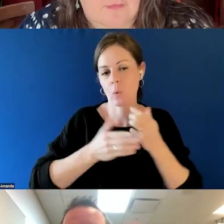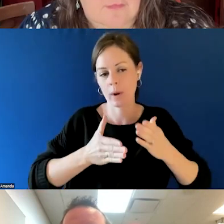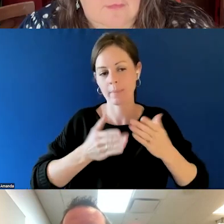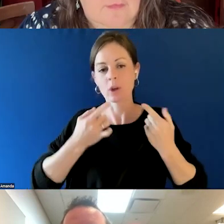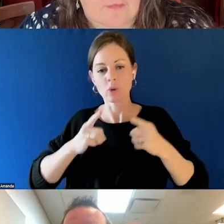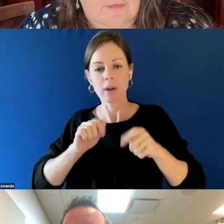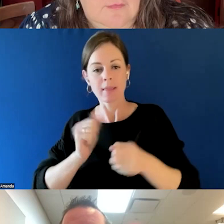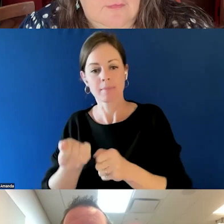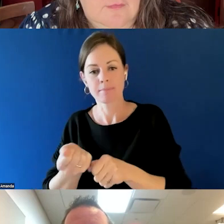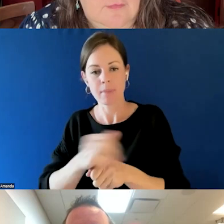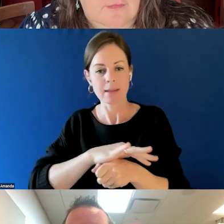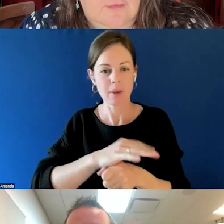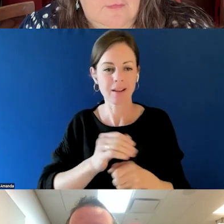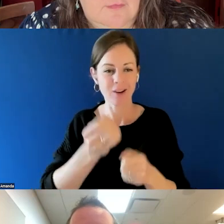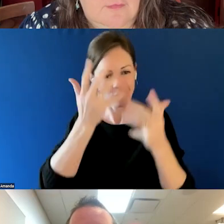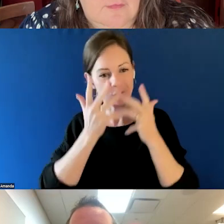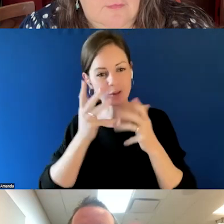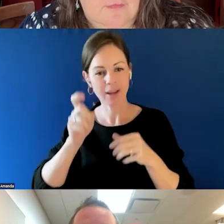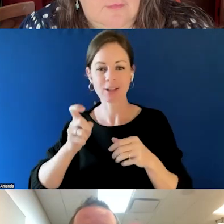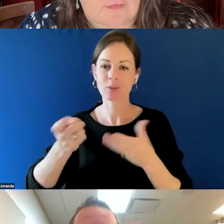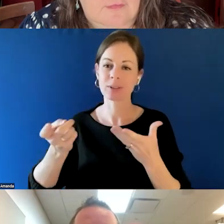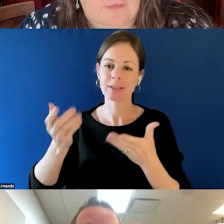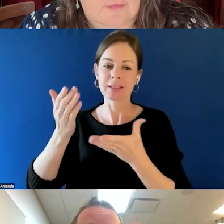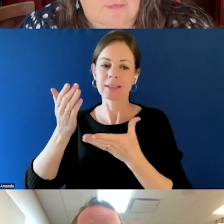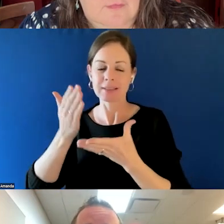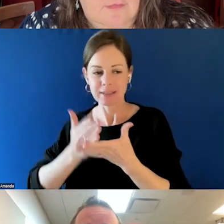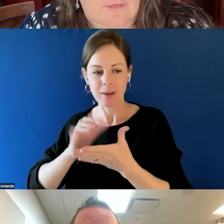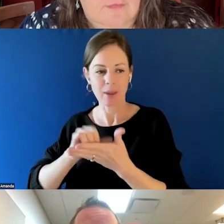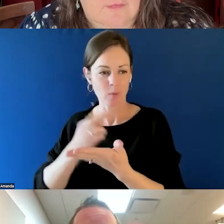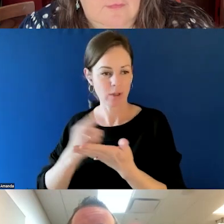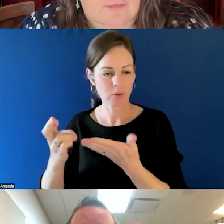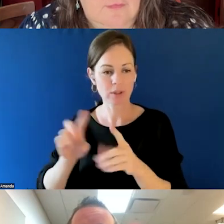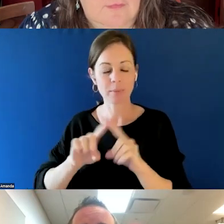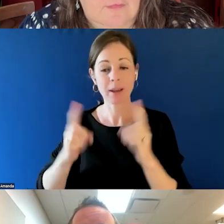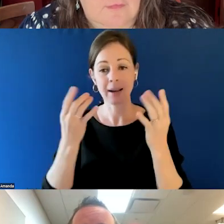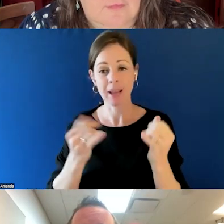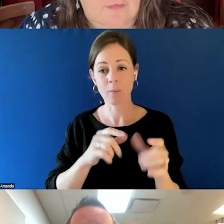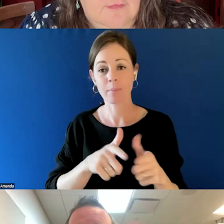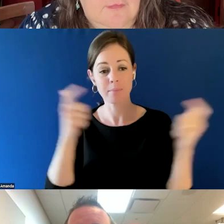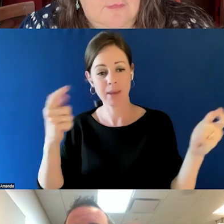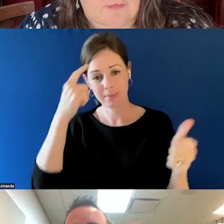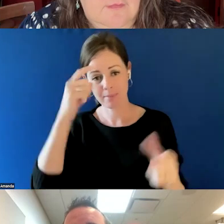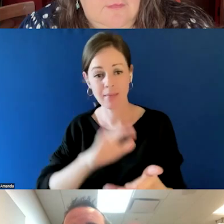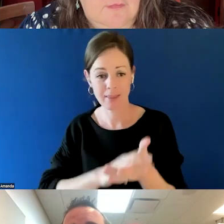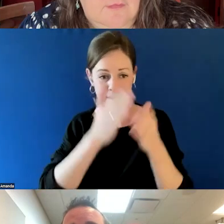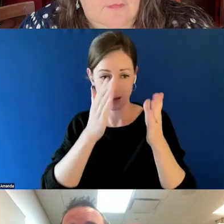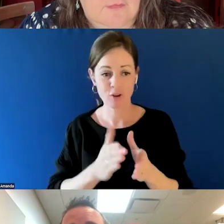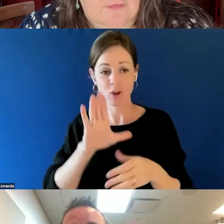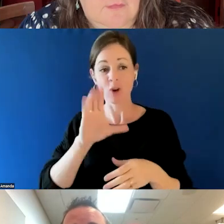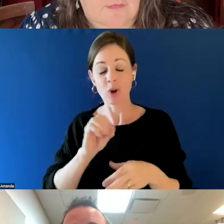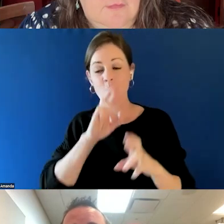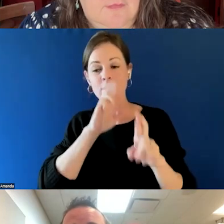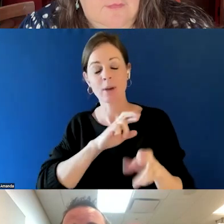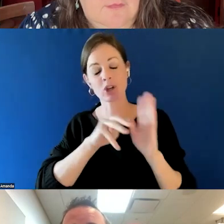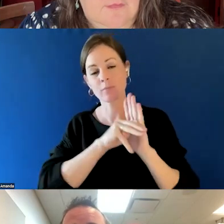pandemic. Unfortunately, we had to shift those resources. We're big believers in a co-responder model here. Again, working